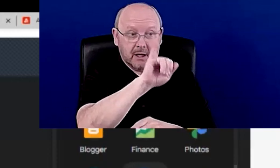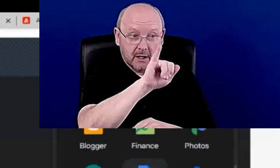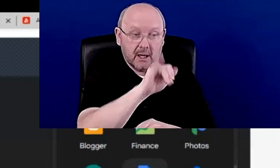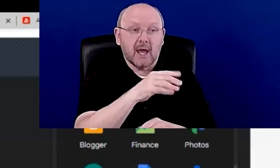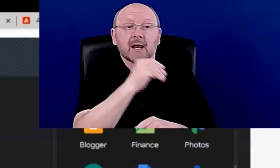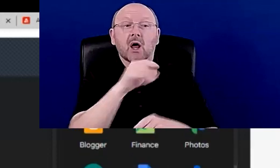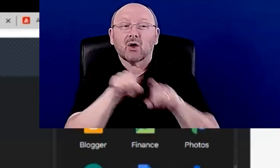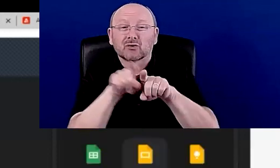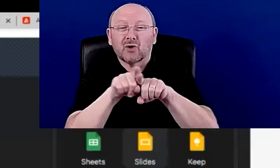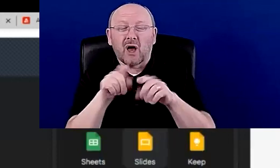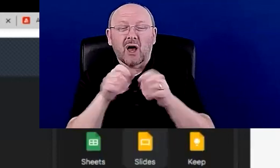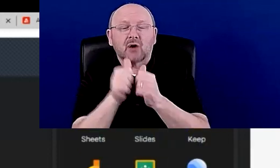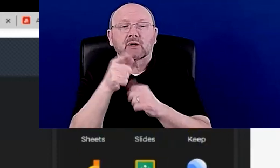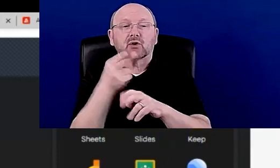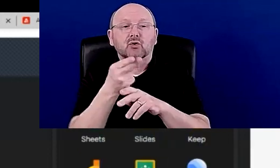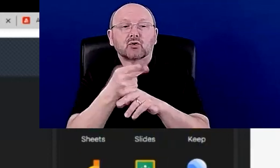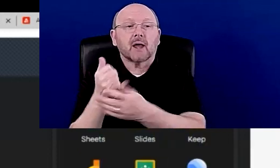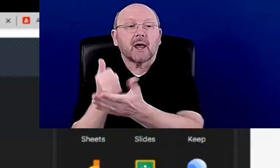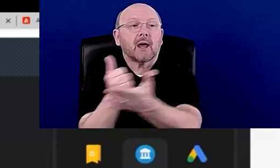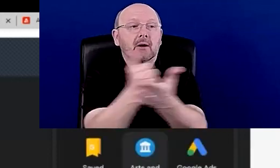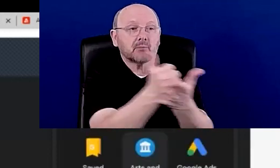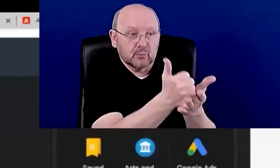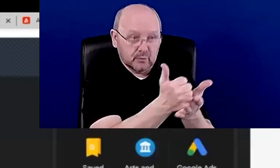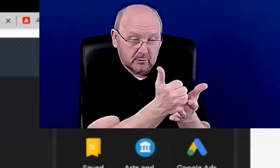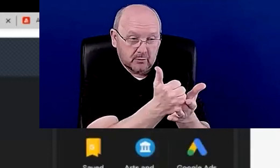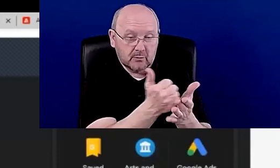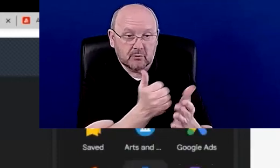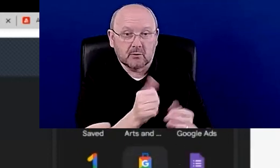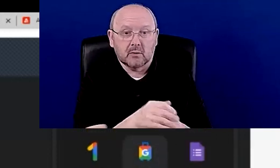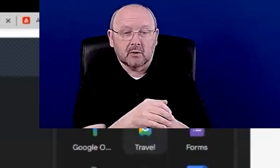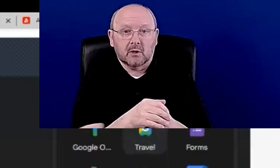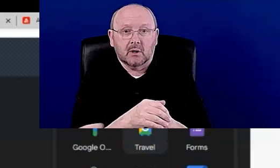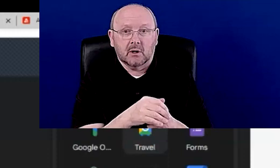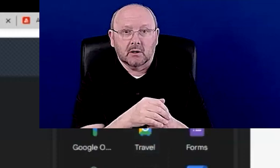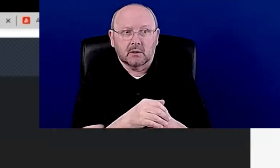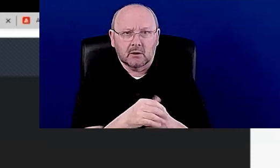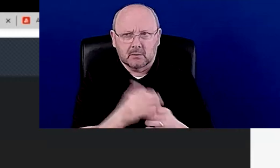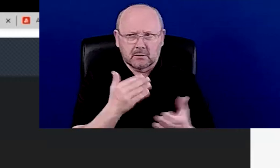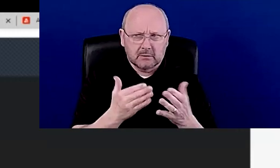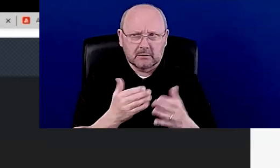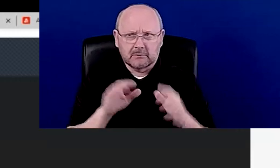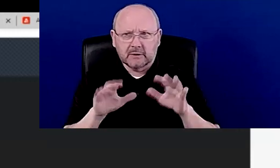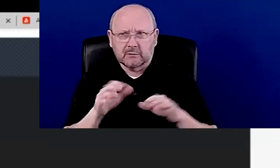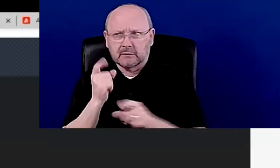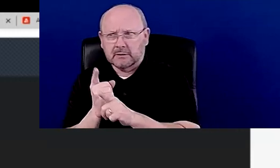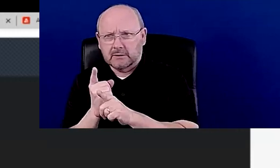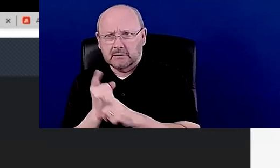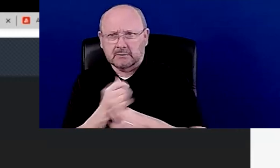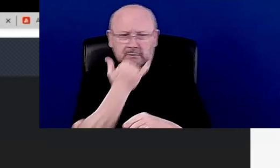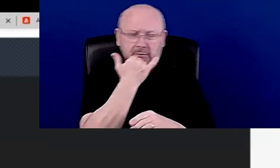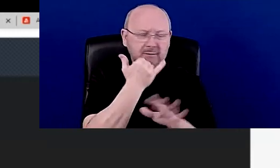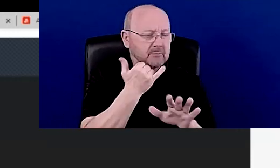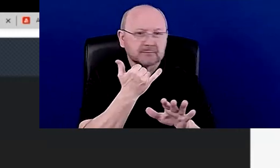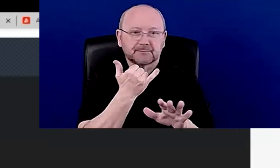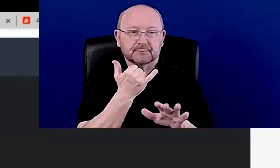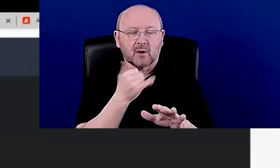so they're not questioning whether what they're doing is ethical or not. Kind of opening that black box